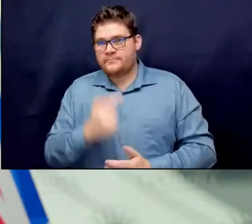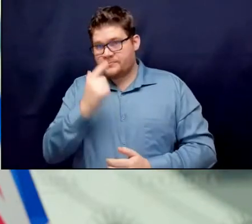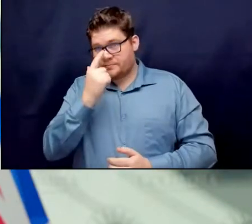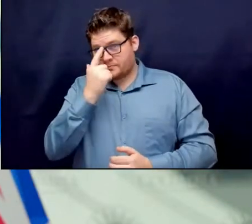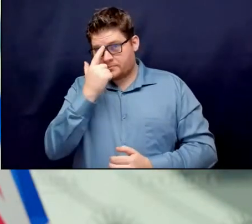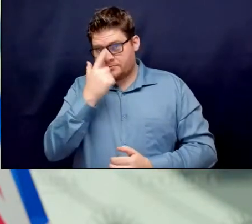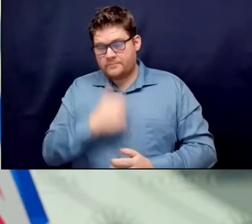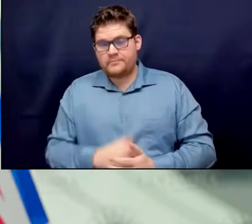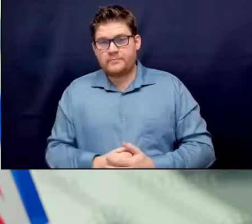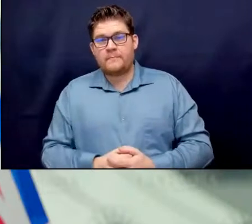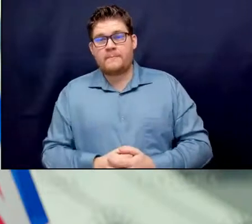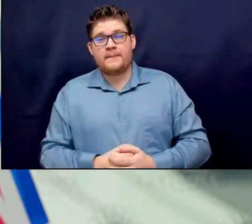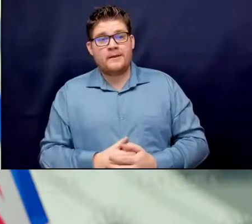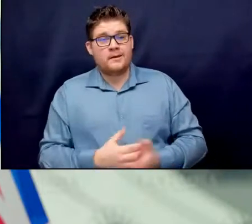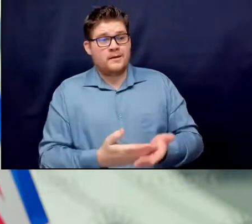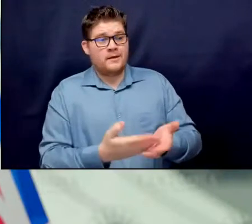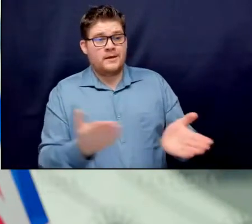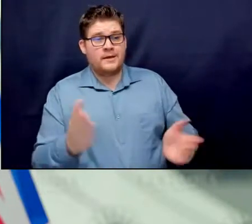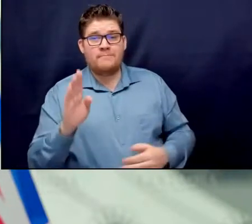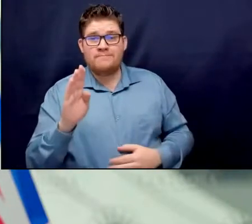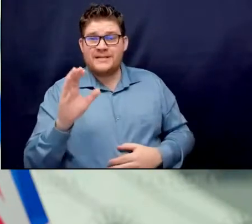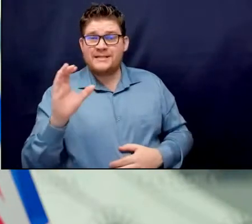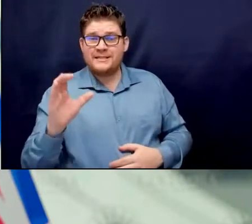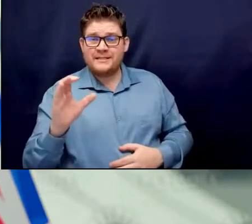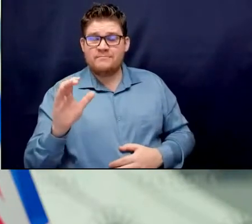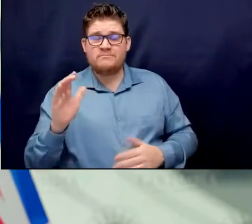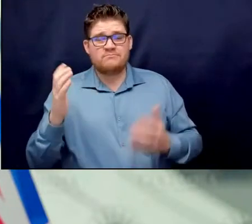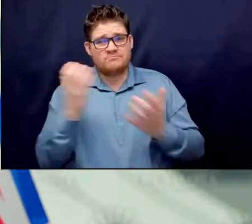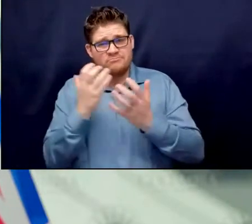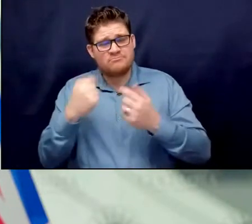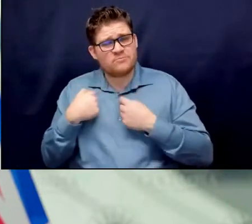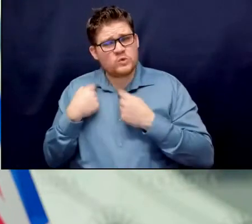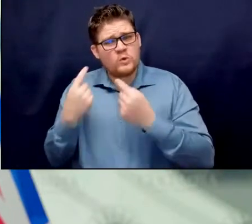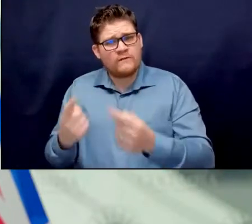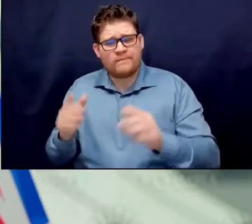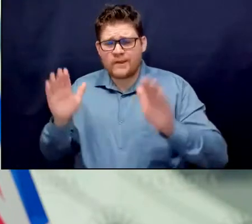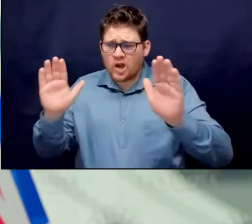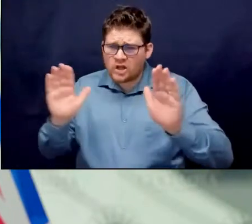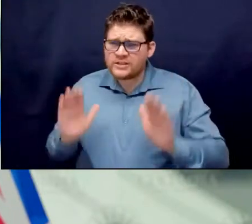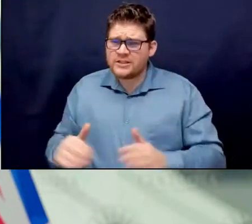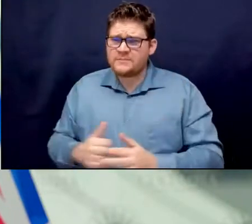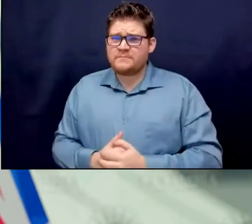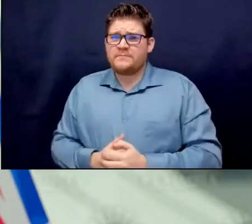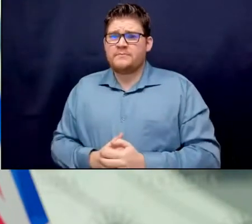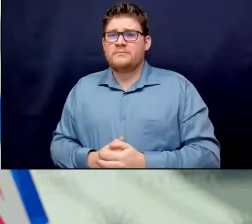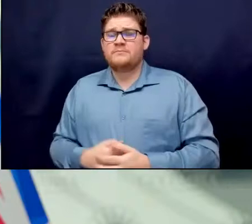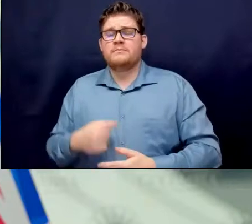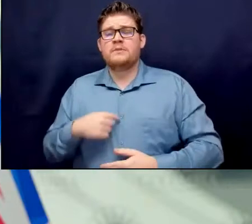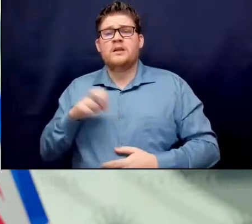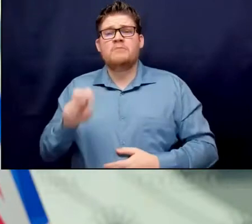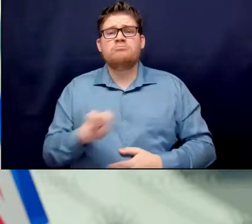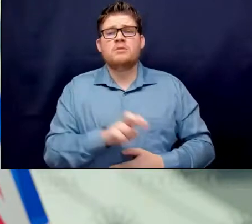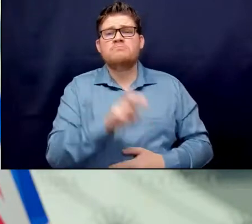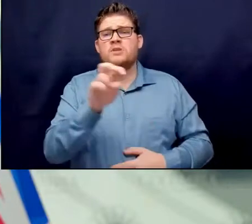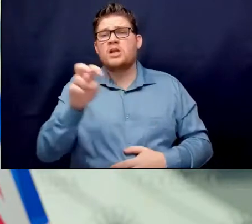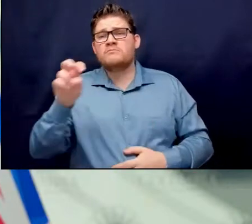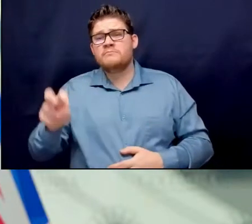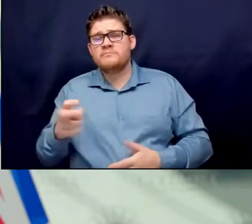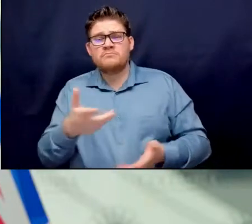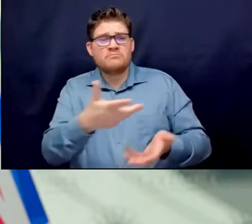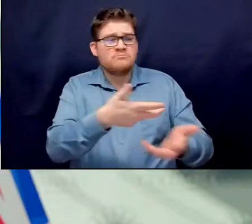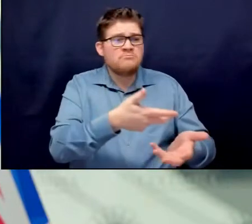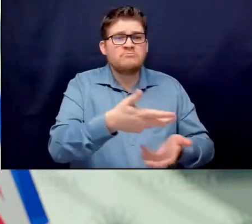BC, their response to the booster campaign, everywhere I go, their response and the way they treat people in public